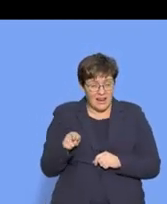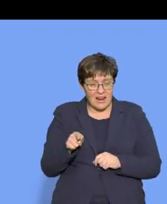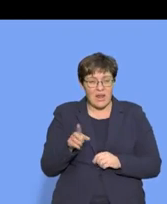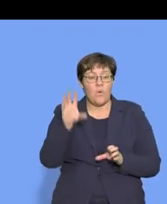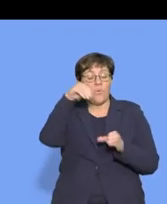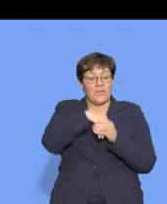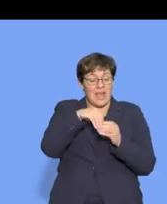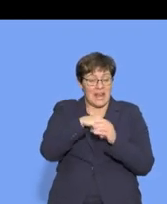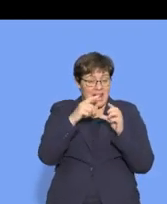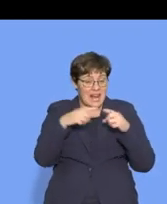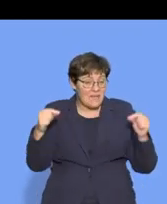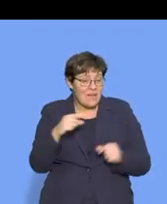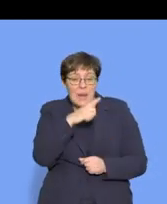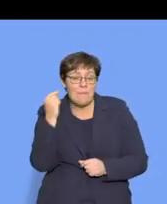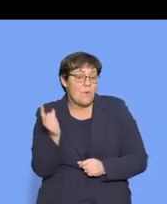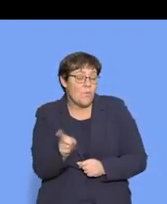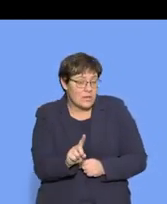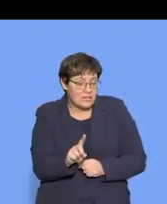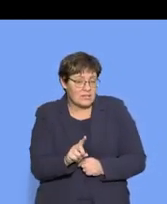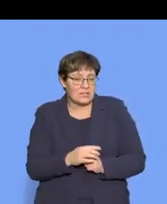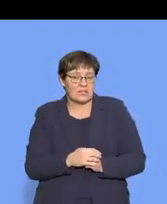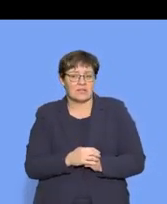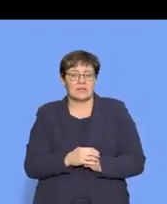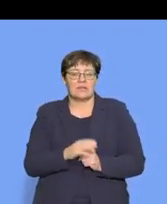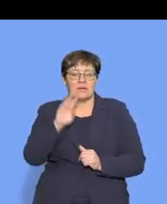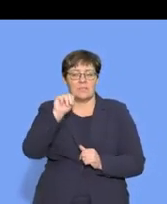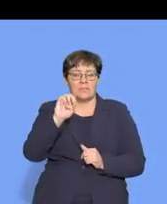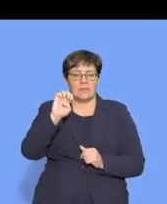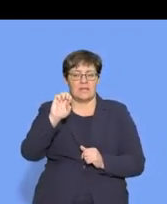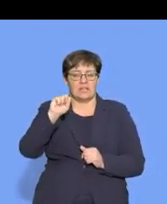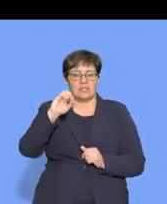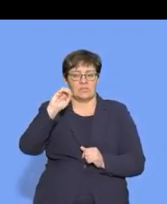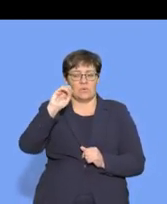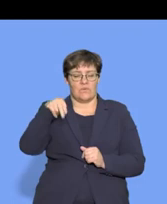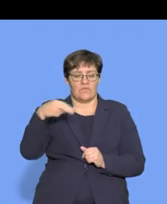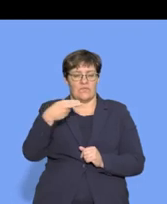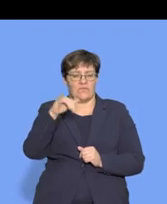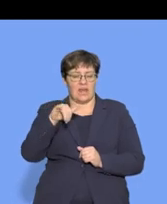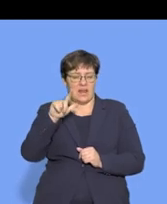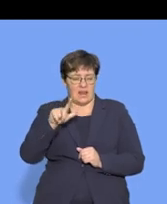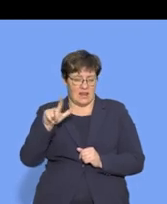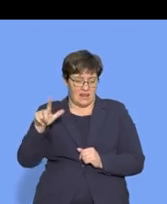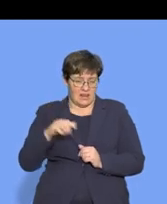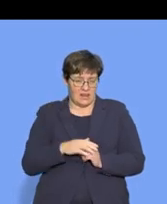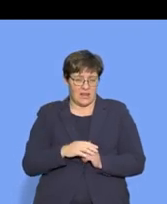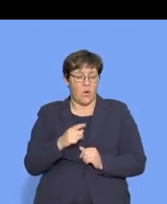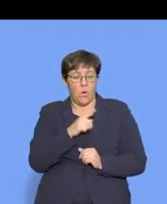we call the mesophyll, and they're all parenchyma cells.